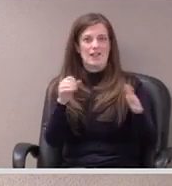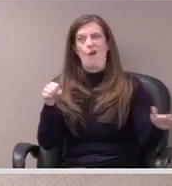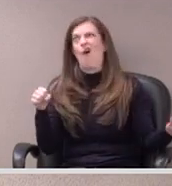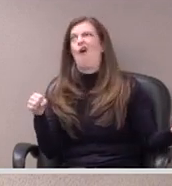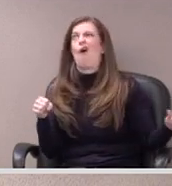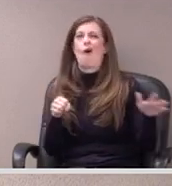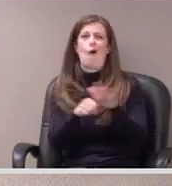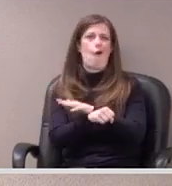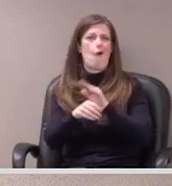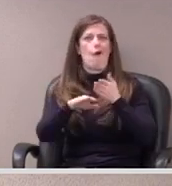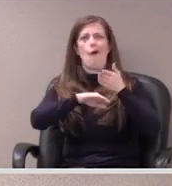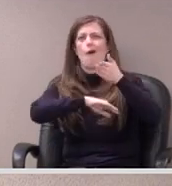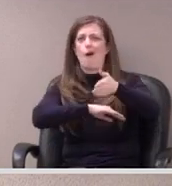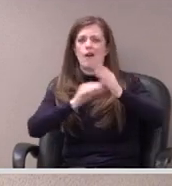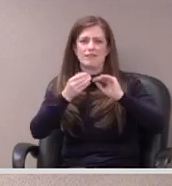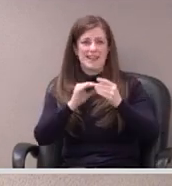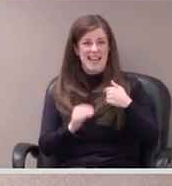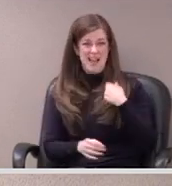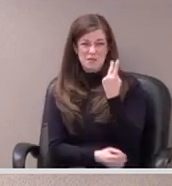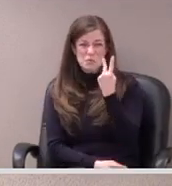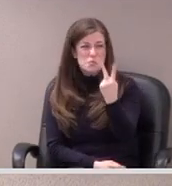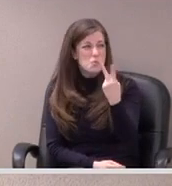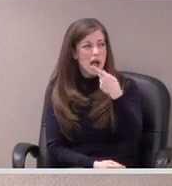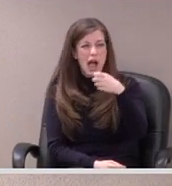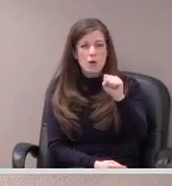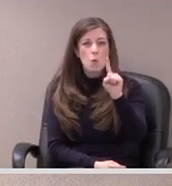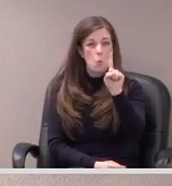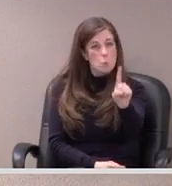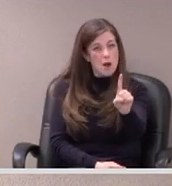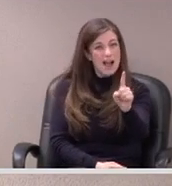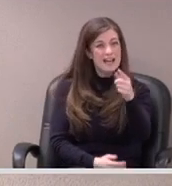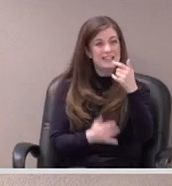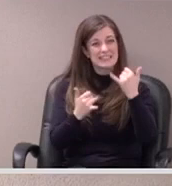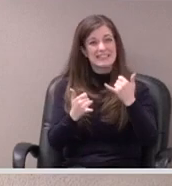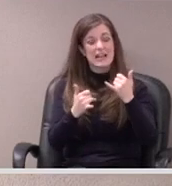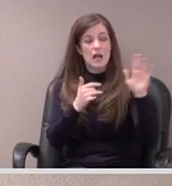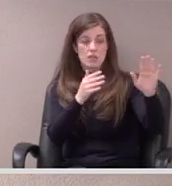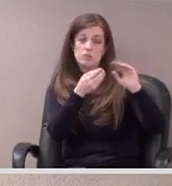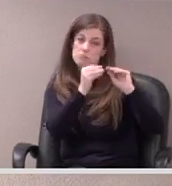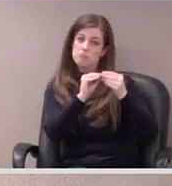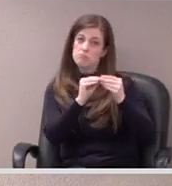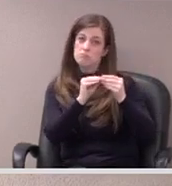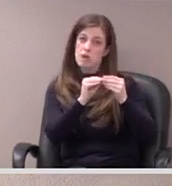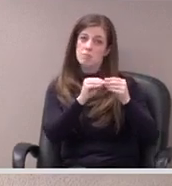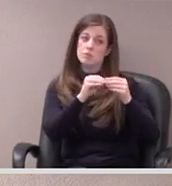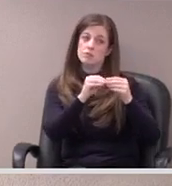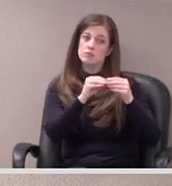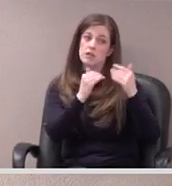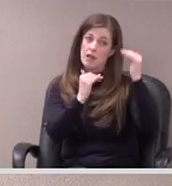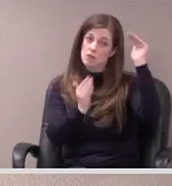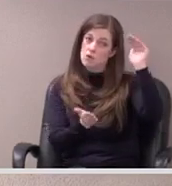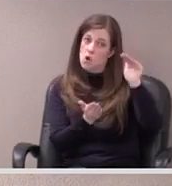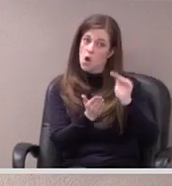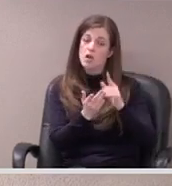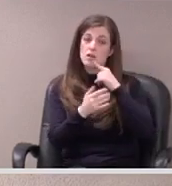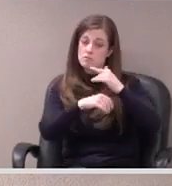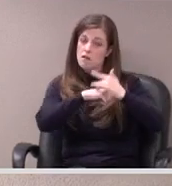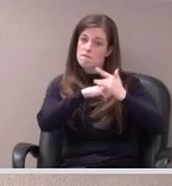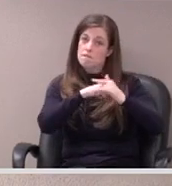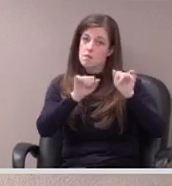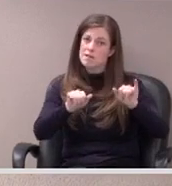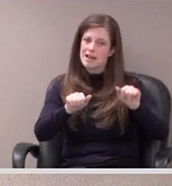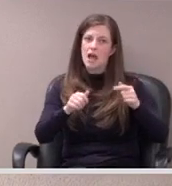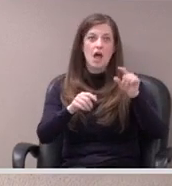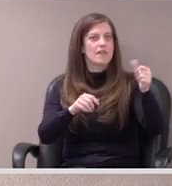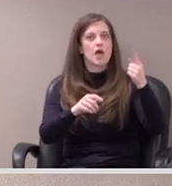capacity. I have two high schools, one of which has gone down and has available capacity, one of which is